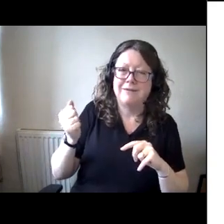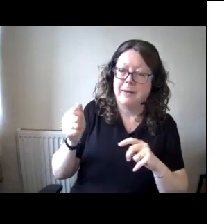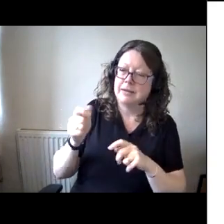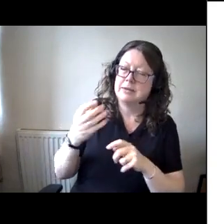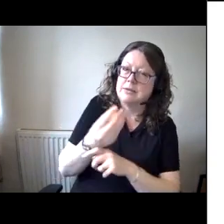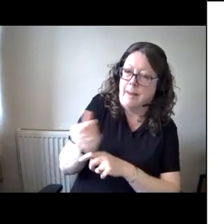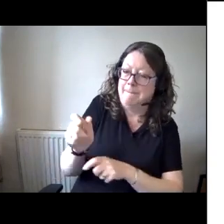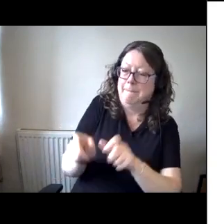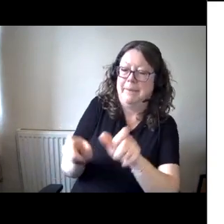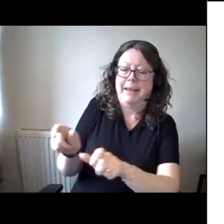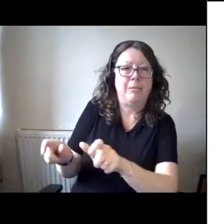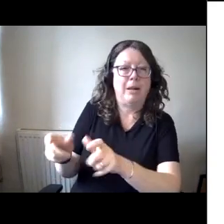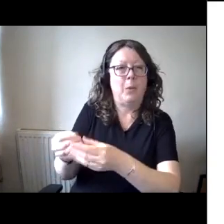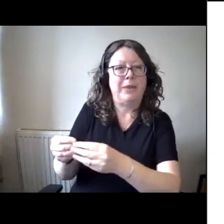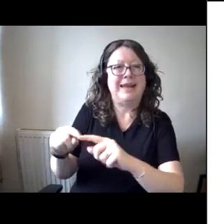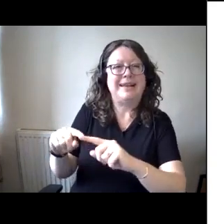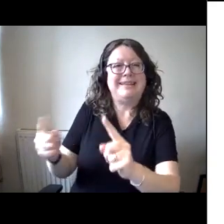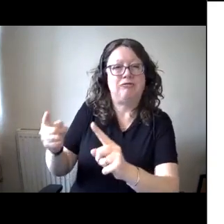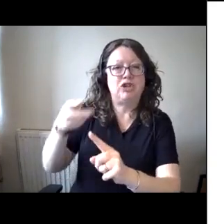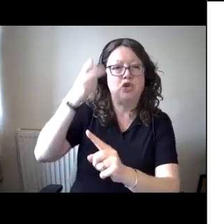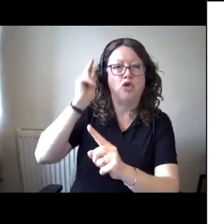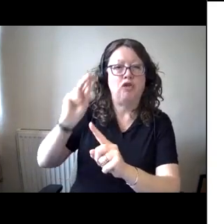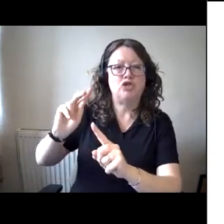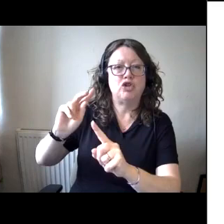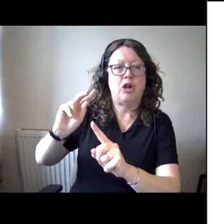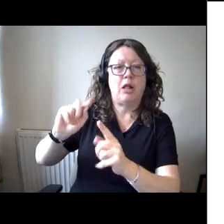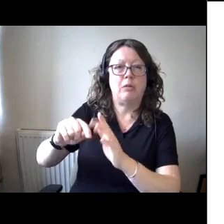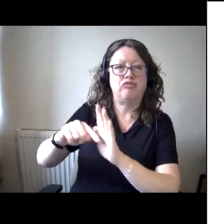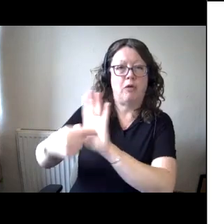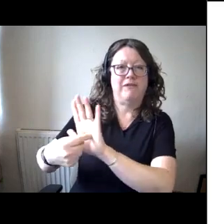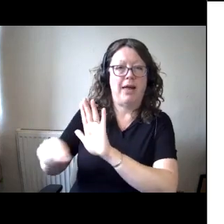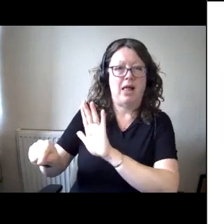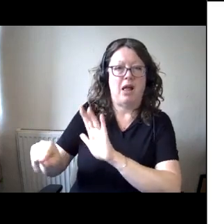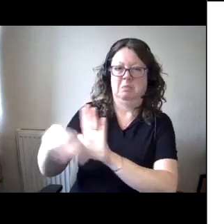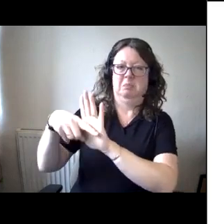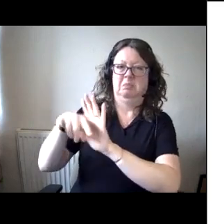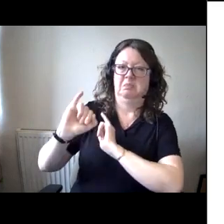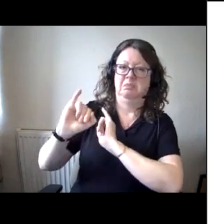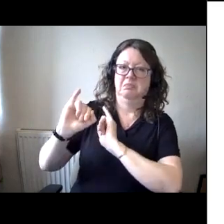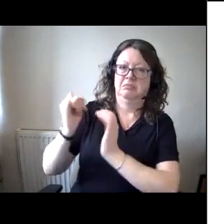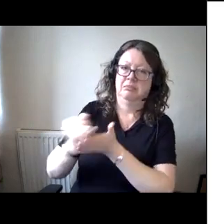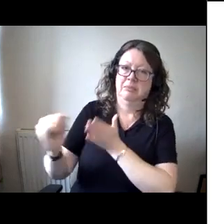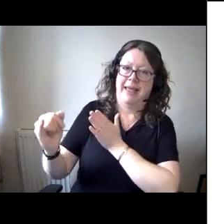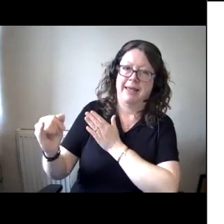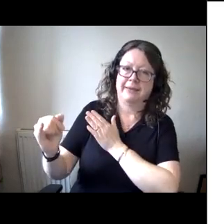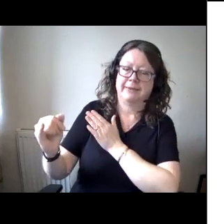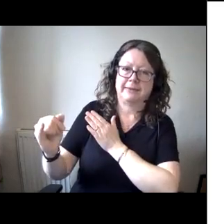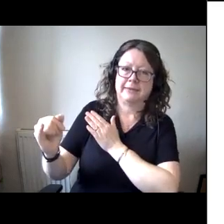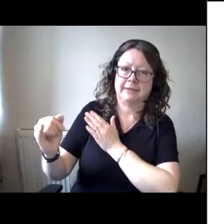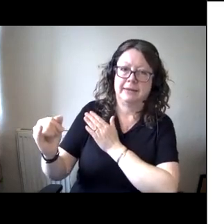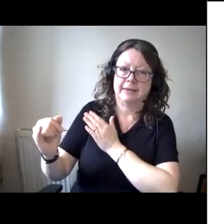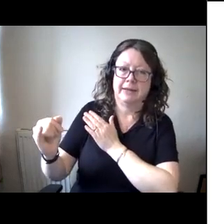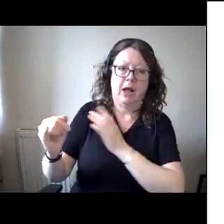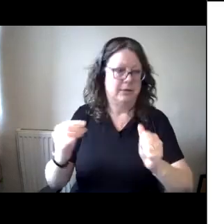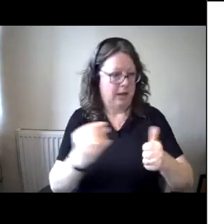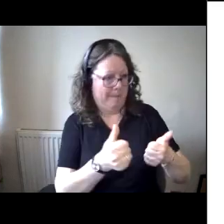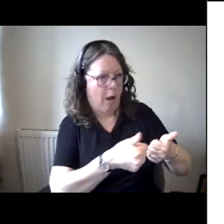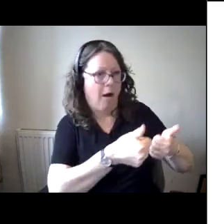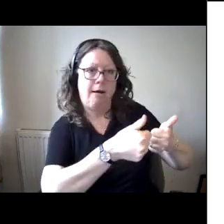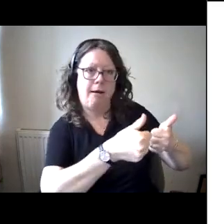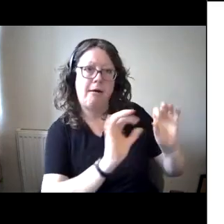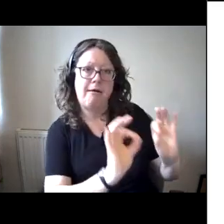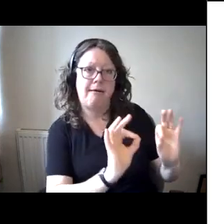there are some that are not good and some that are good, and there's this sort of what's called